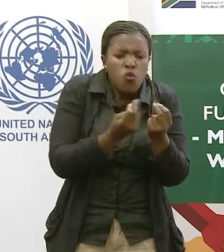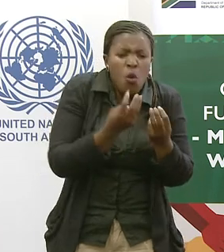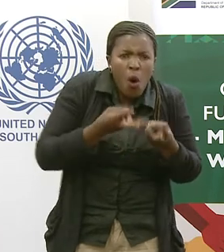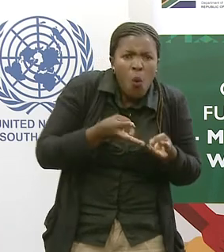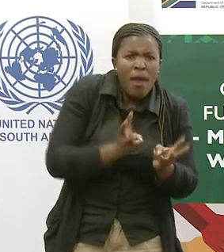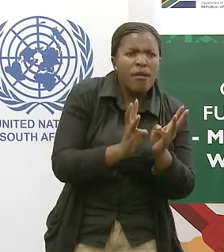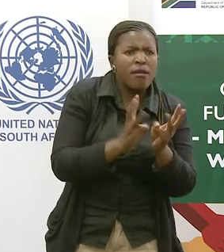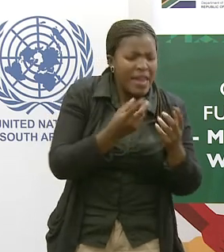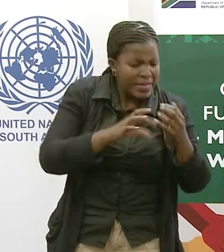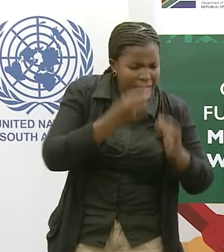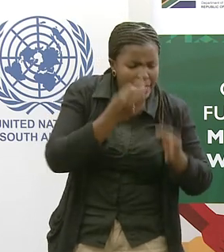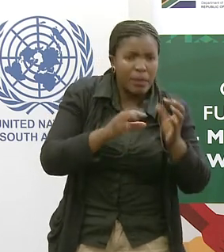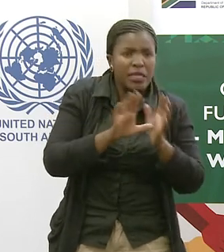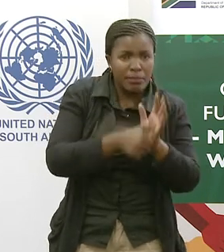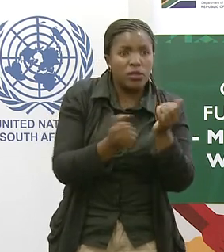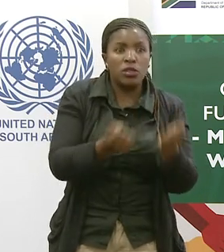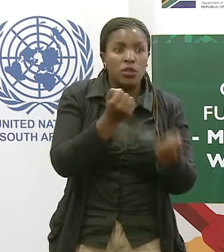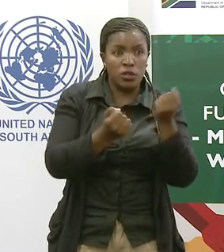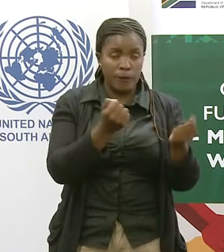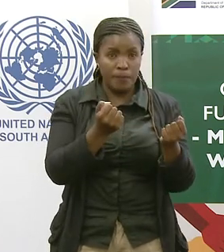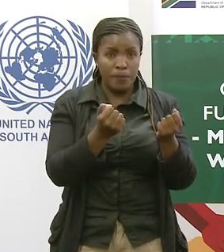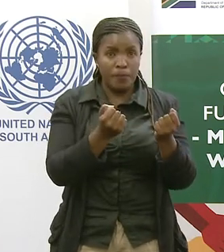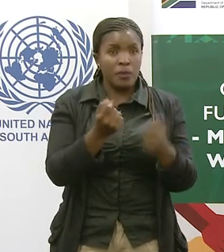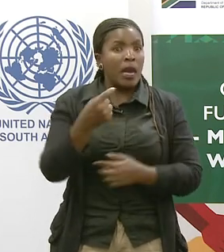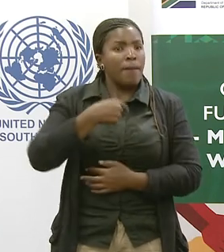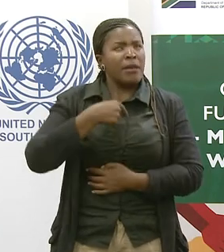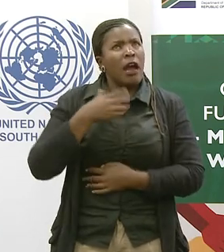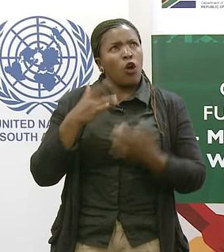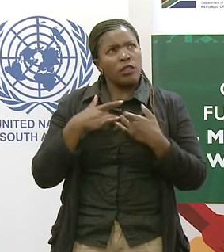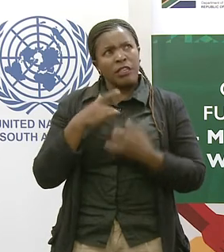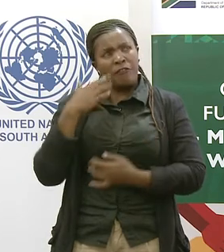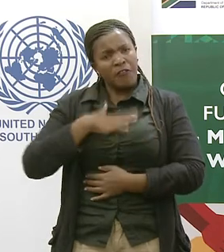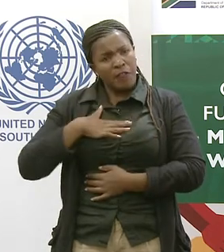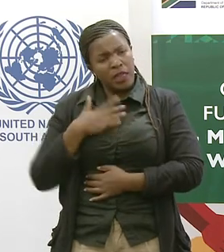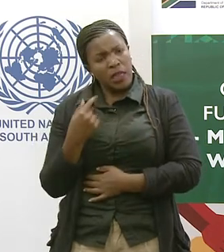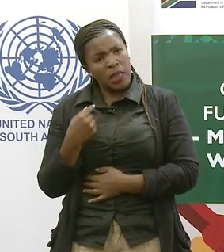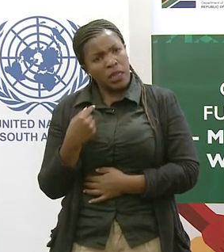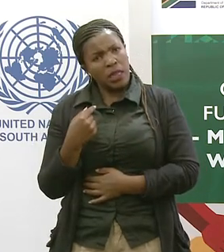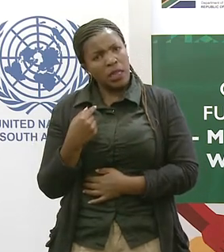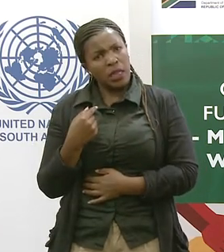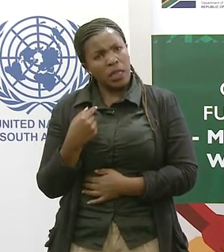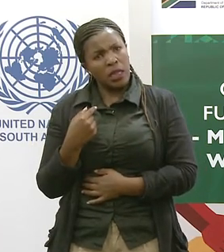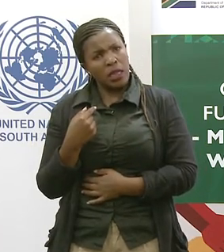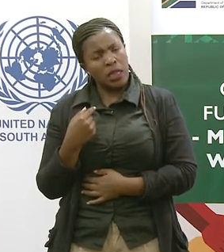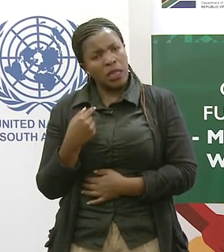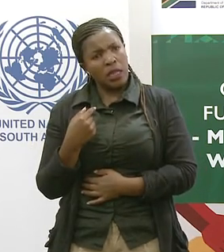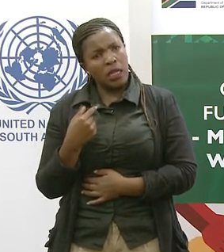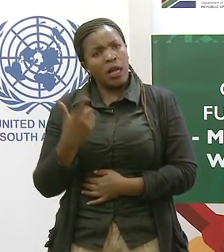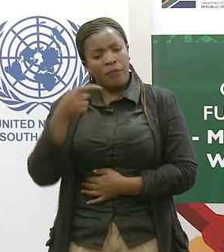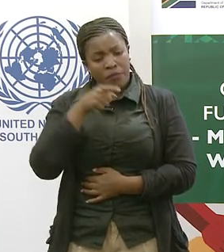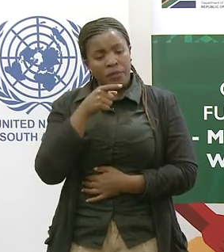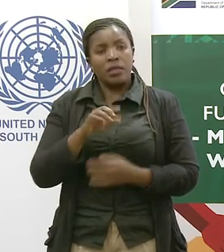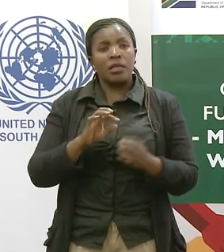justice, if you will. And as far as I'm concerned, this fourth wave of disability justice is a wave